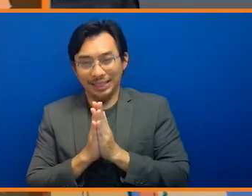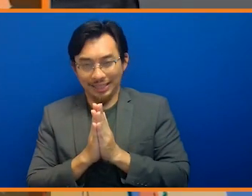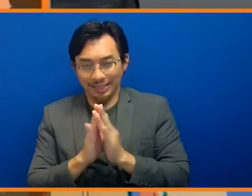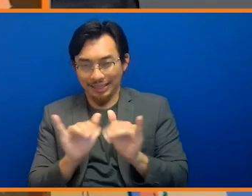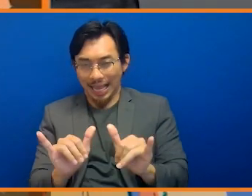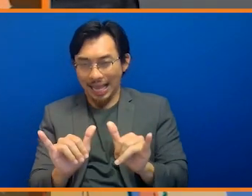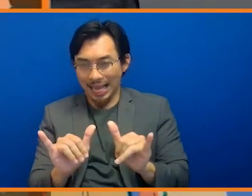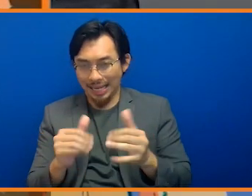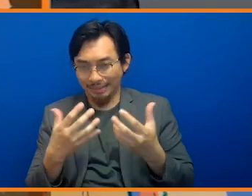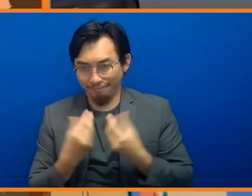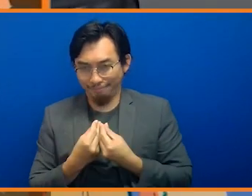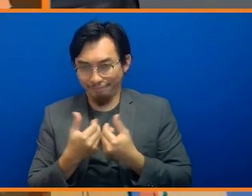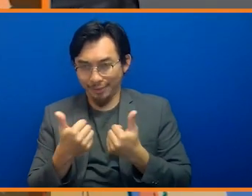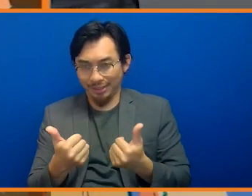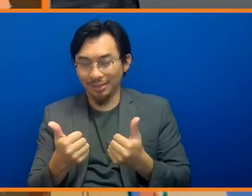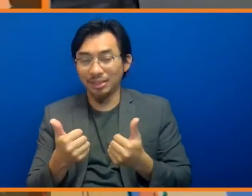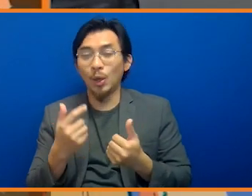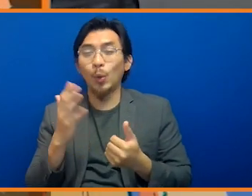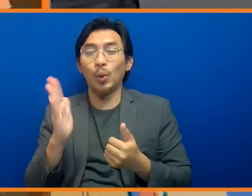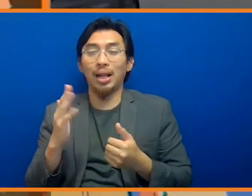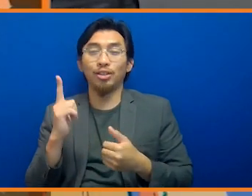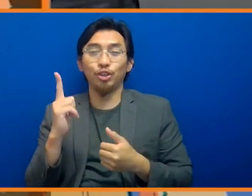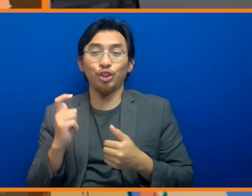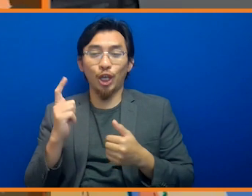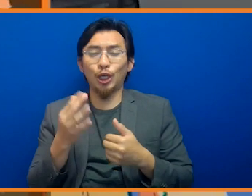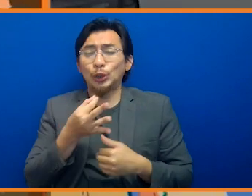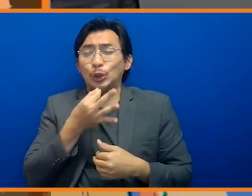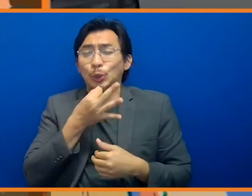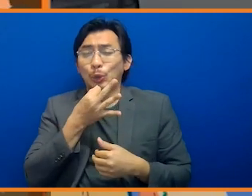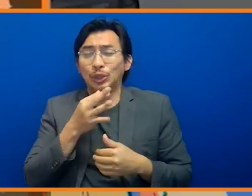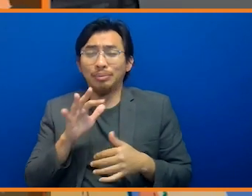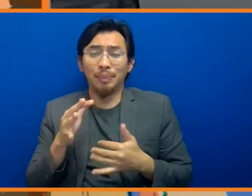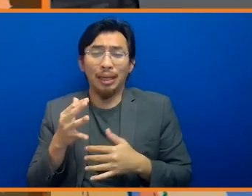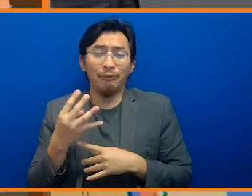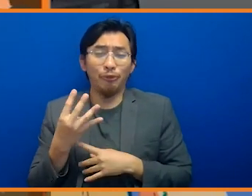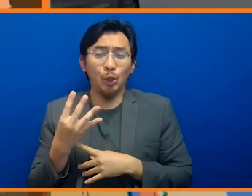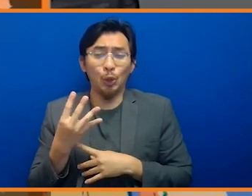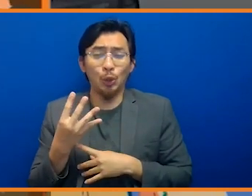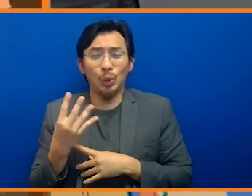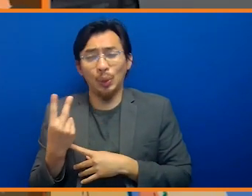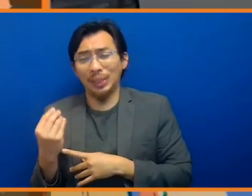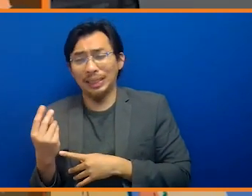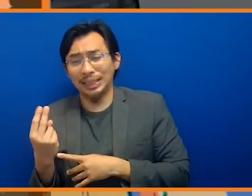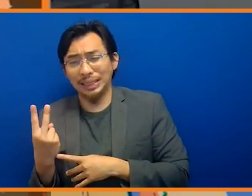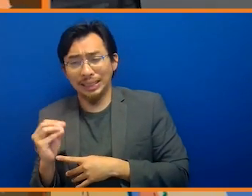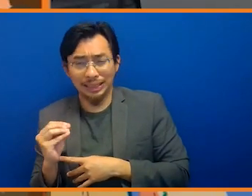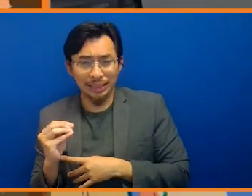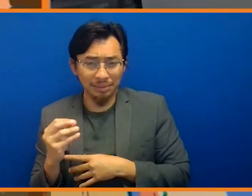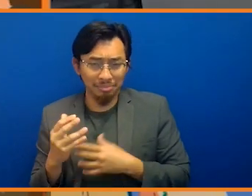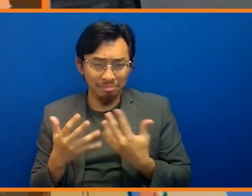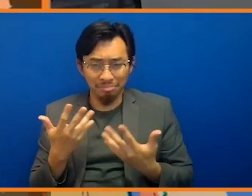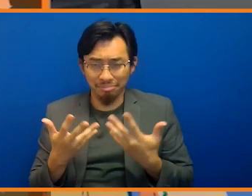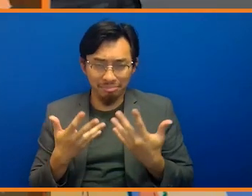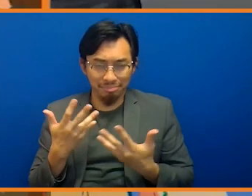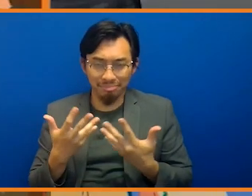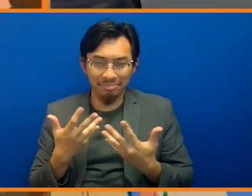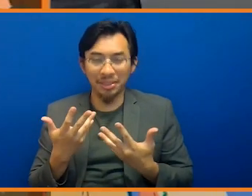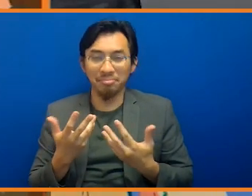ceremony. We will start soon about 4:20 or 4:20 or